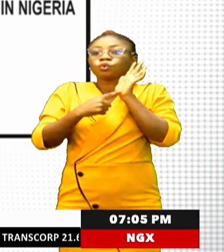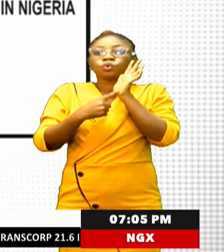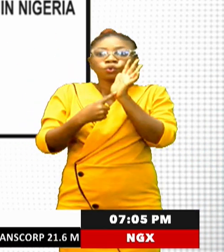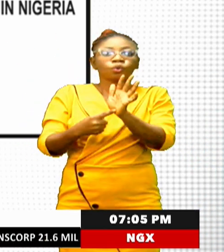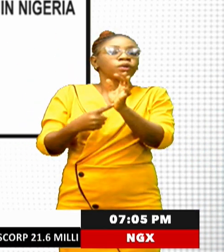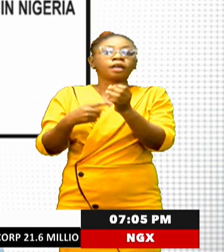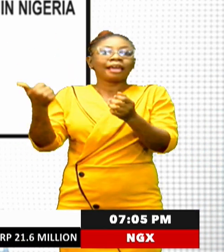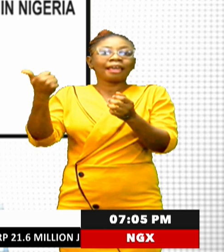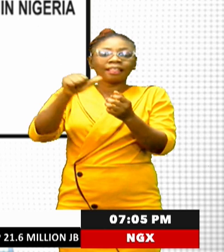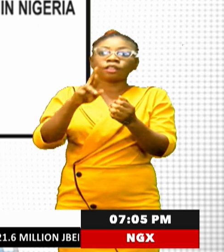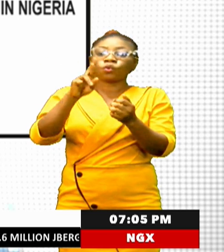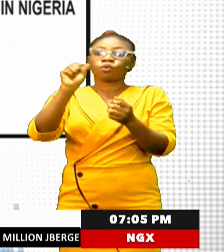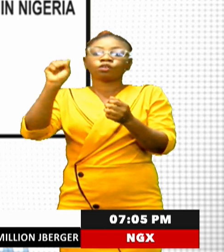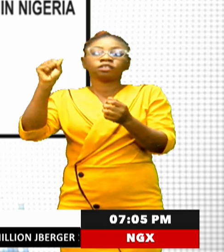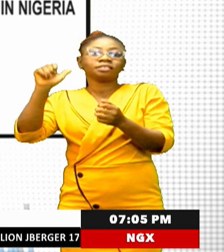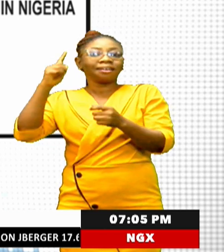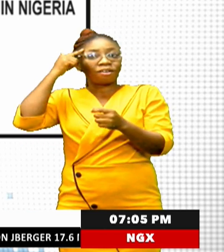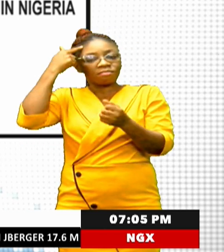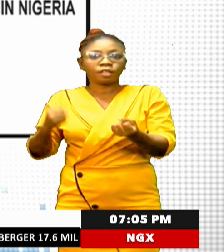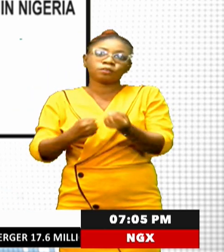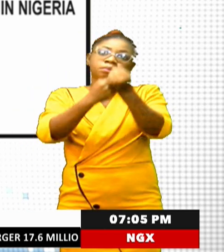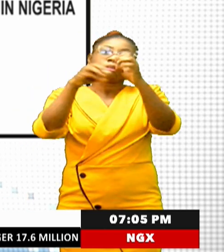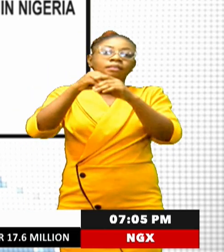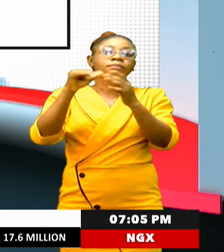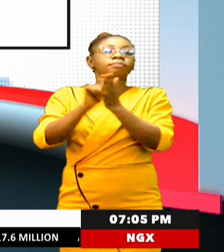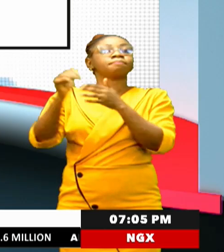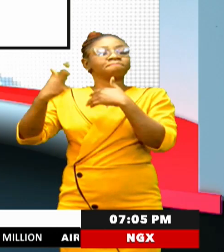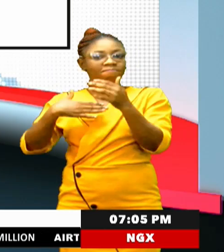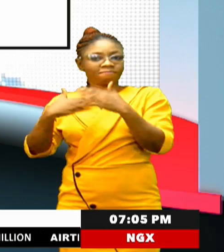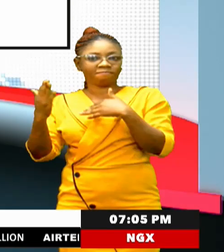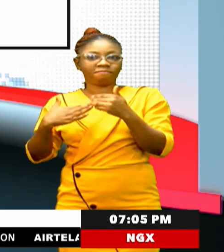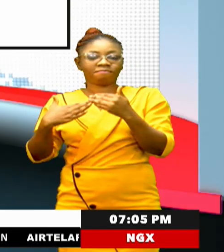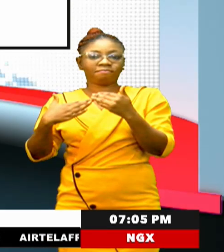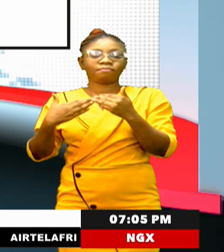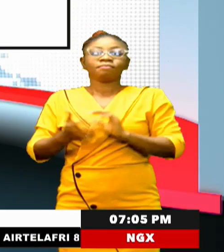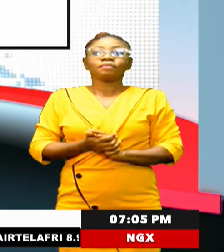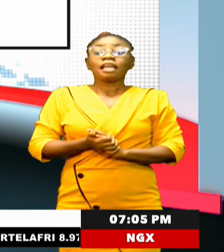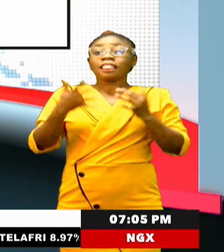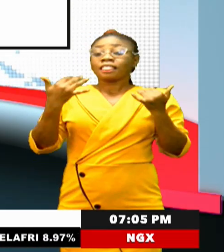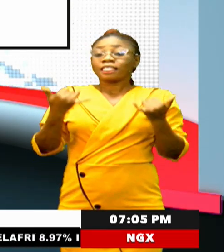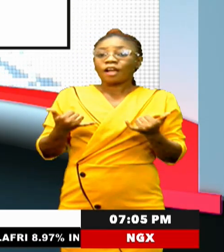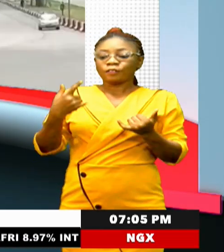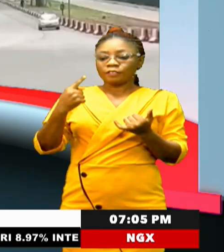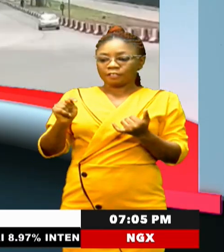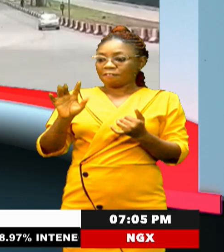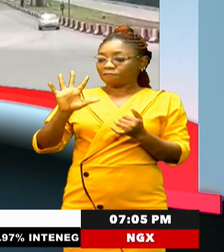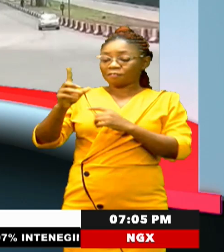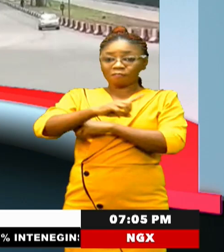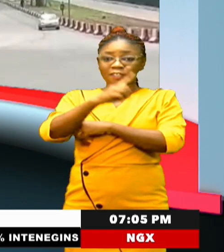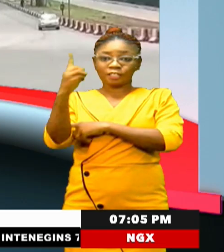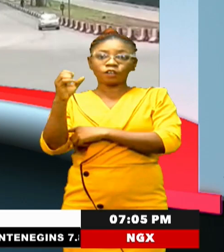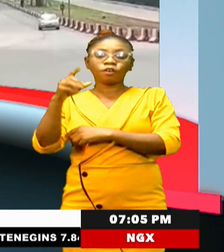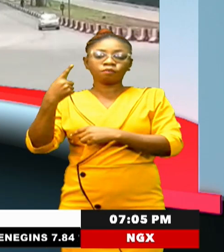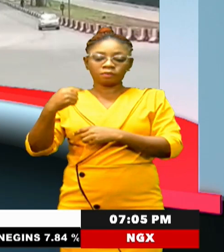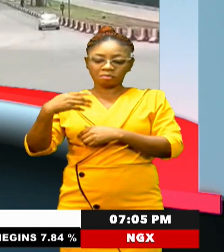the Russian government in the issue. Now, the fifth day of the